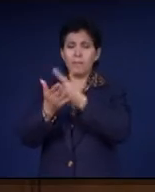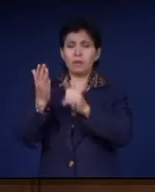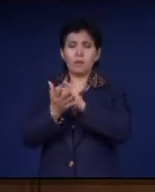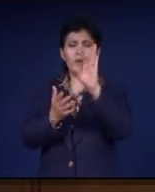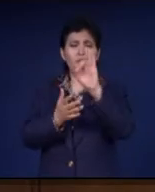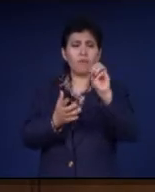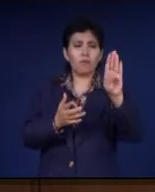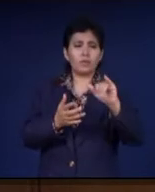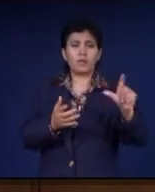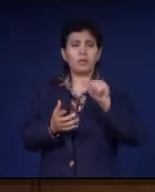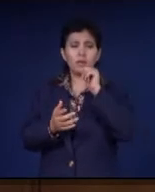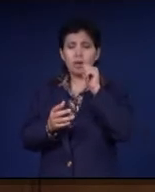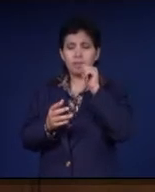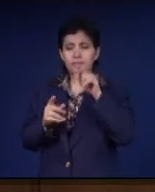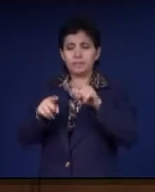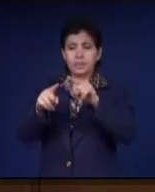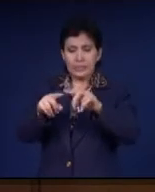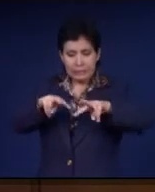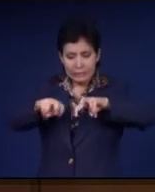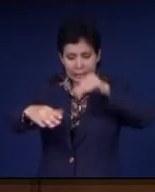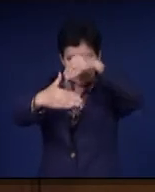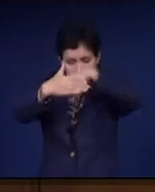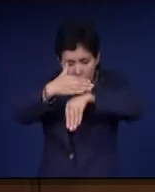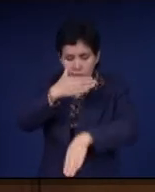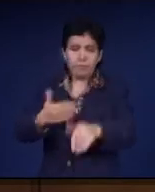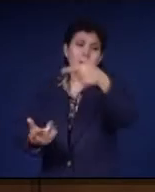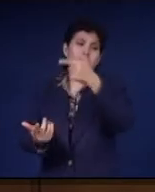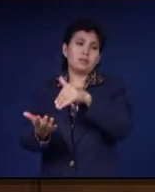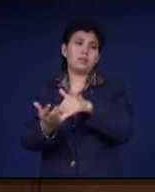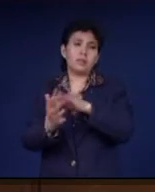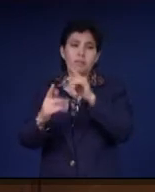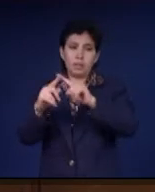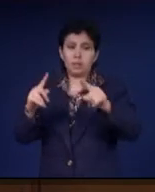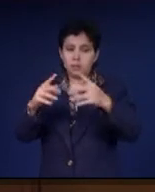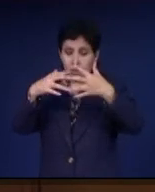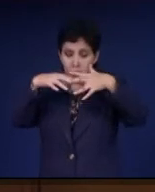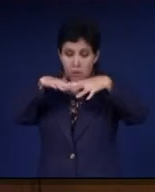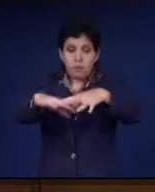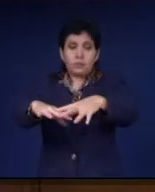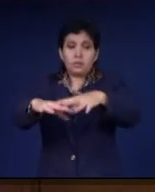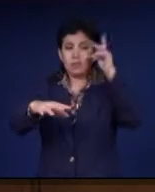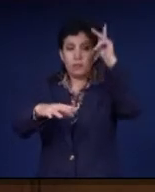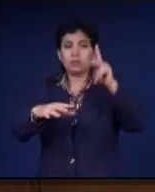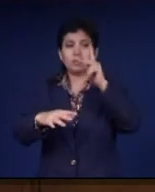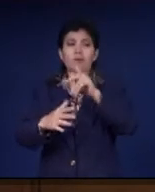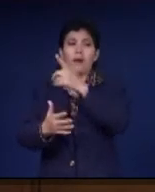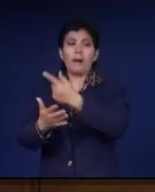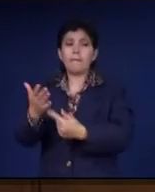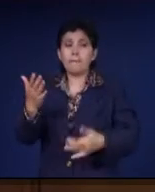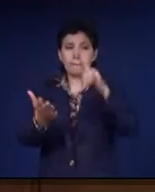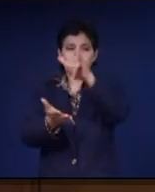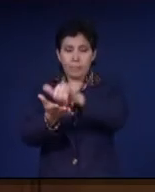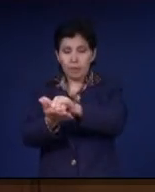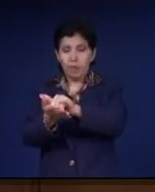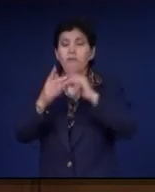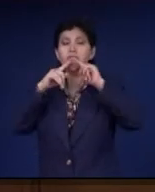I will not go too much on that. If you have studied Introduction to Psychology, you should know what Freud is famous